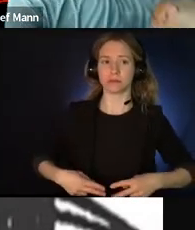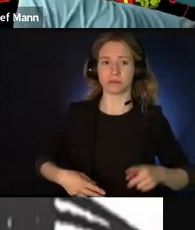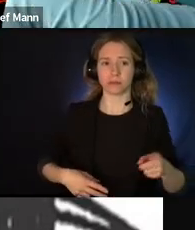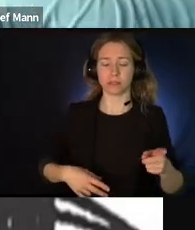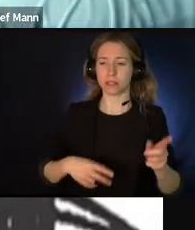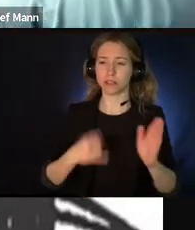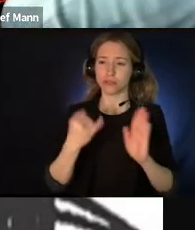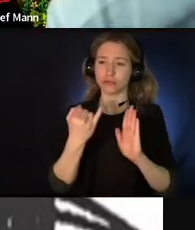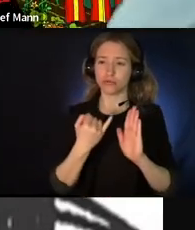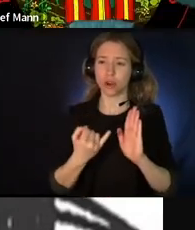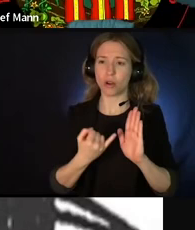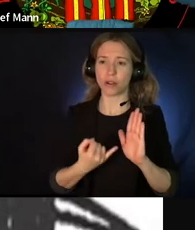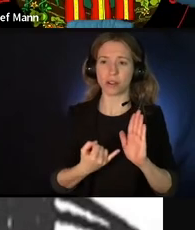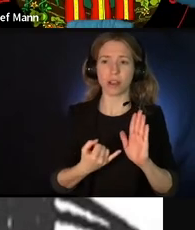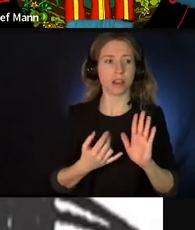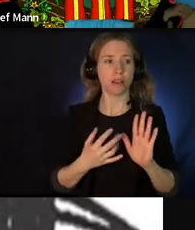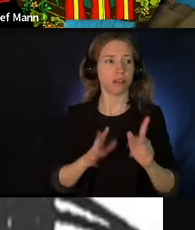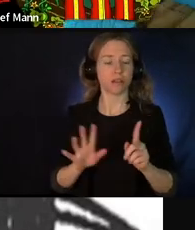1 second, sorry.